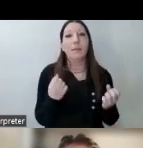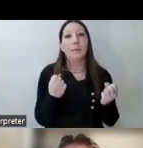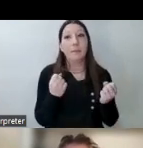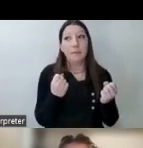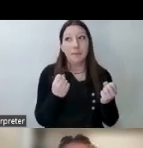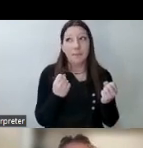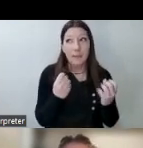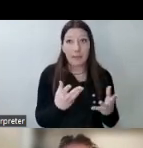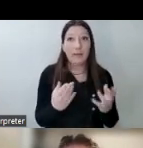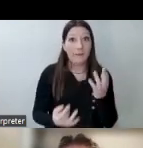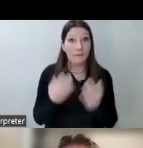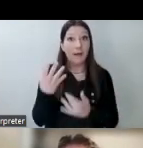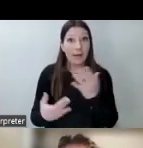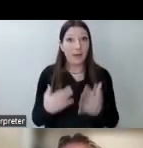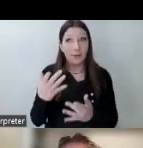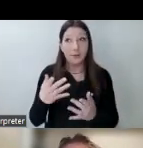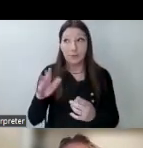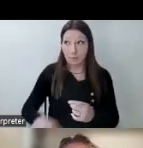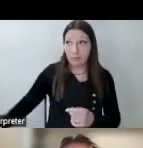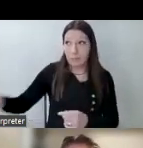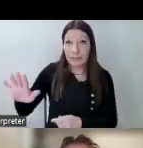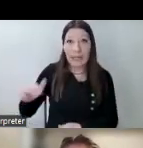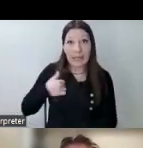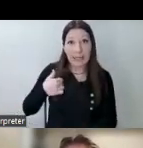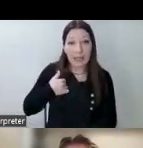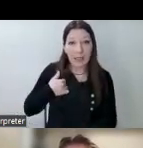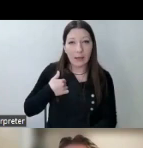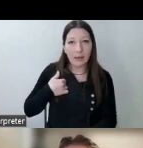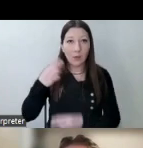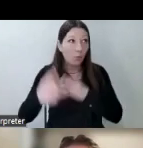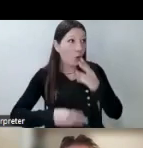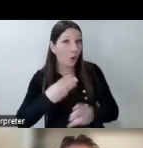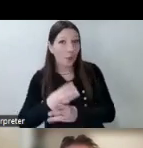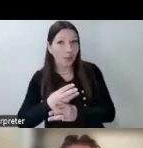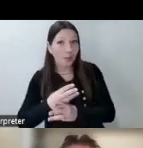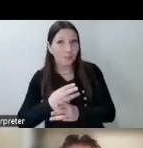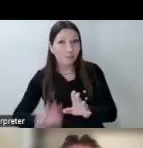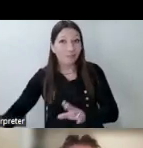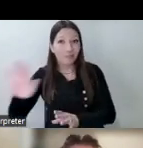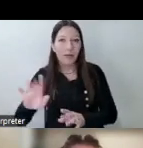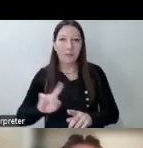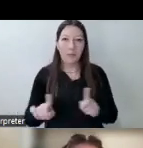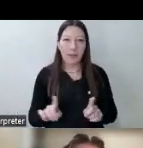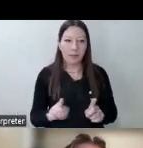in Canada and around the world, but there was very little happening in the actual area that I'm working